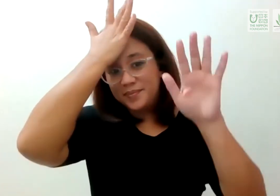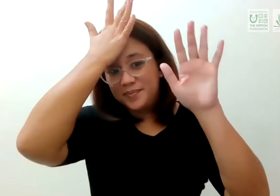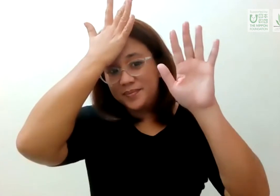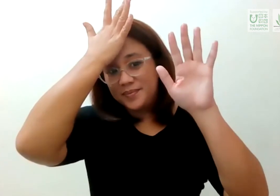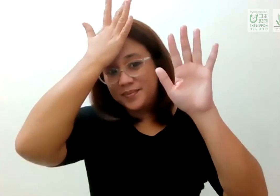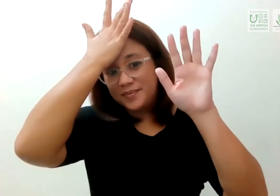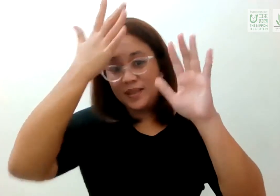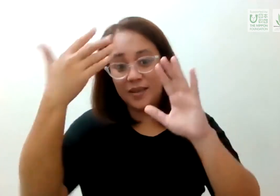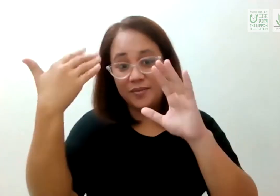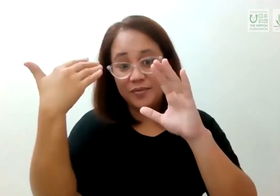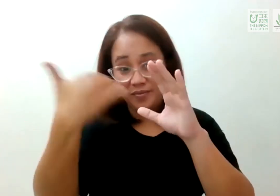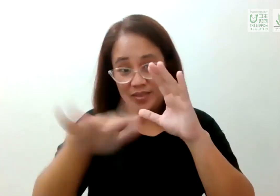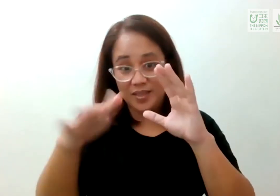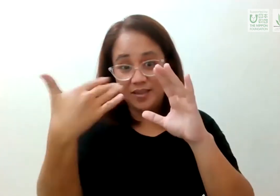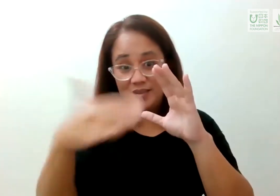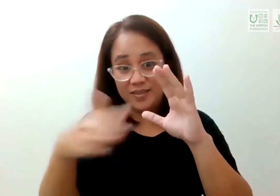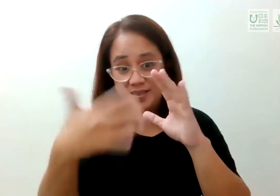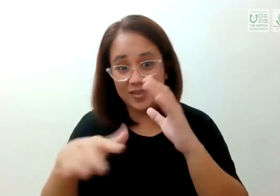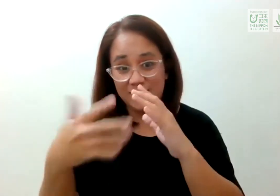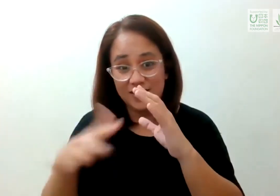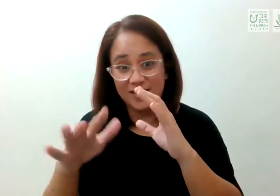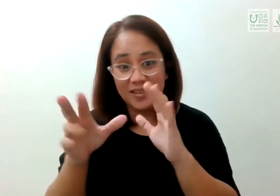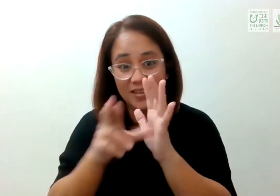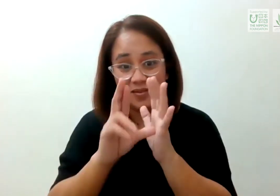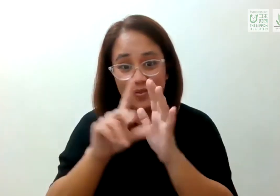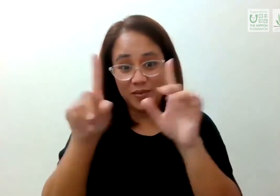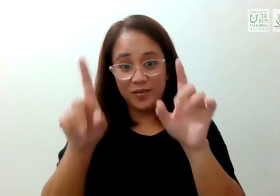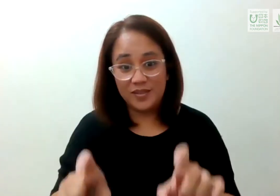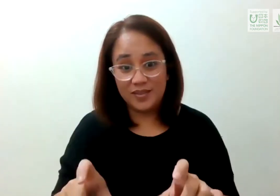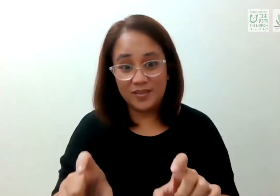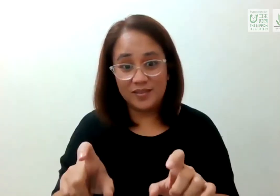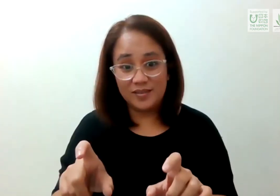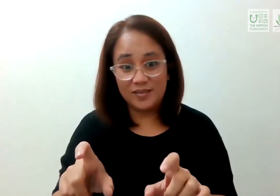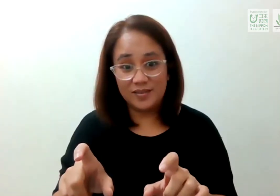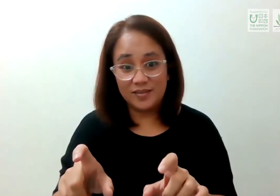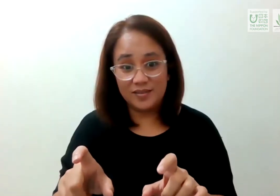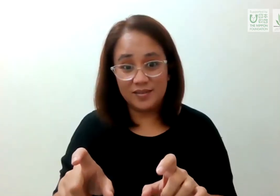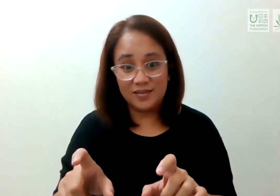Were you able to send out the review questions for the test?